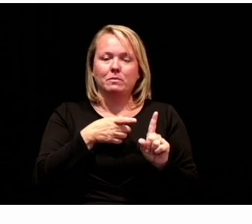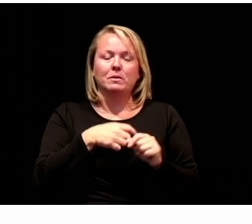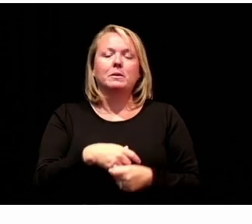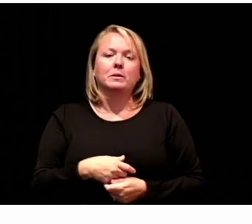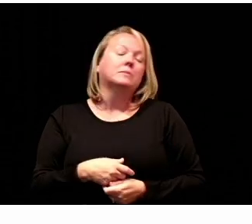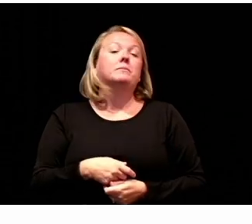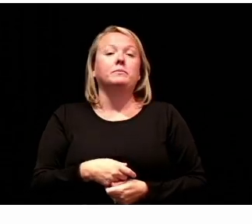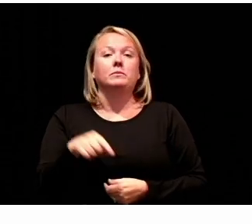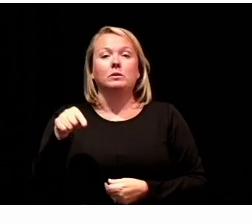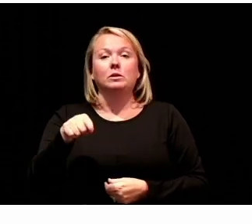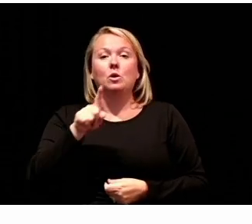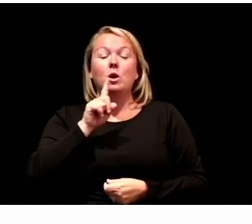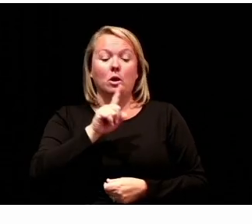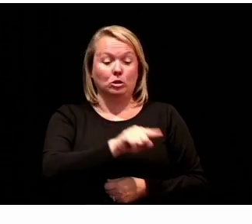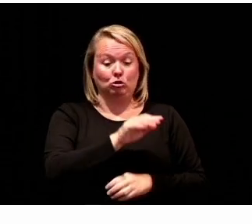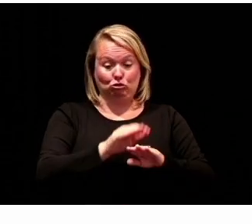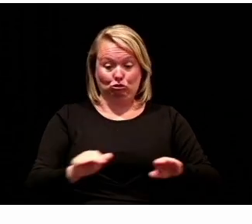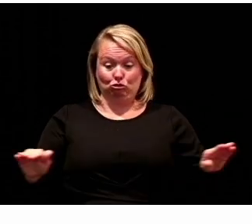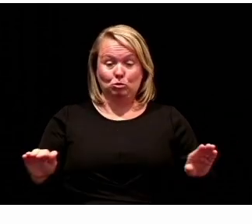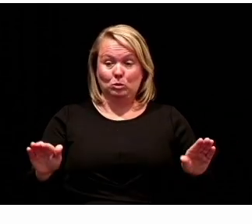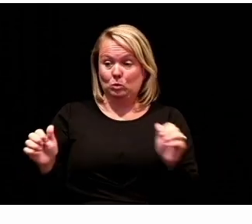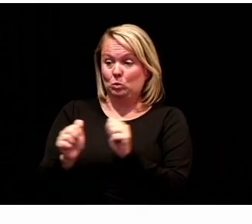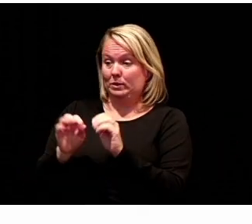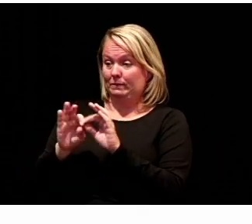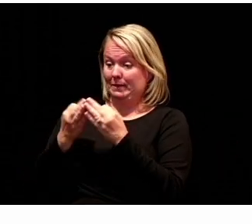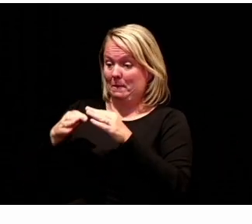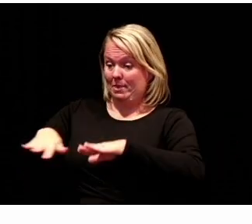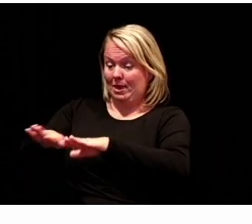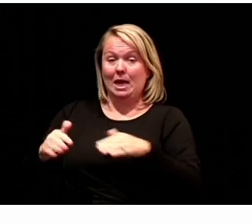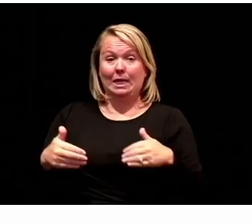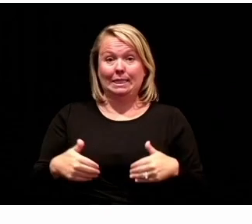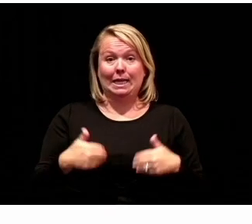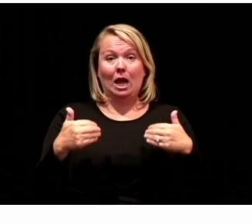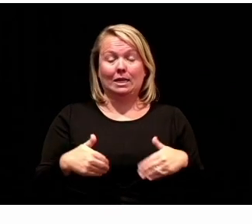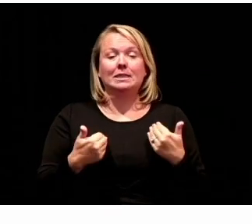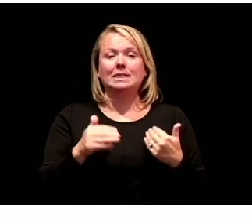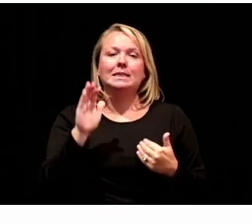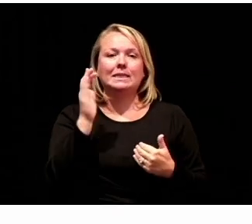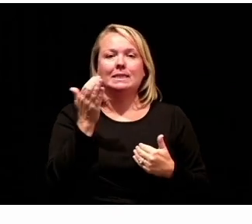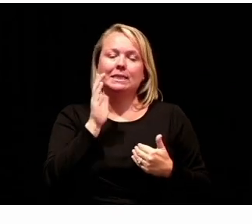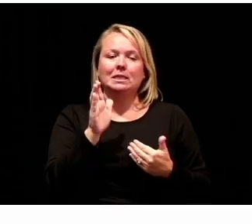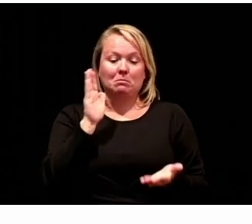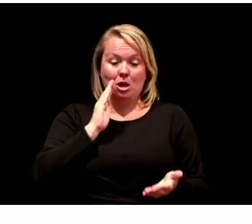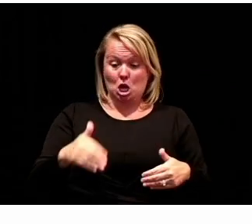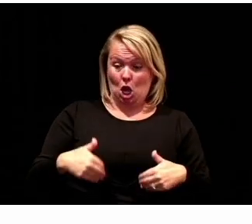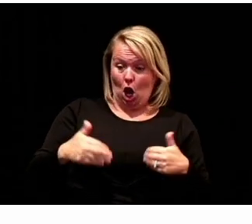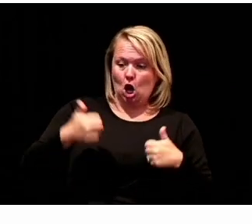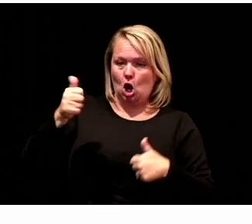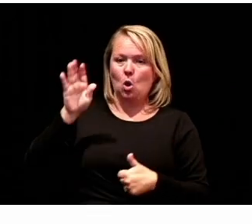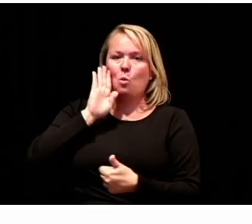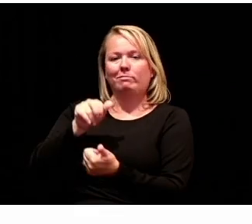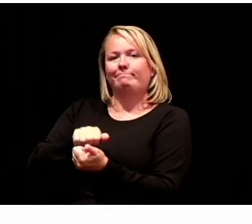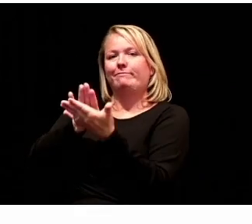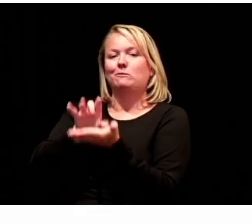Almost triple. For black families, it goes from 16.1%, getting higher filing generally, but if they have children,